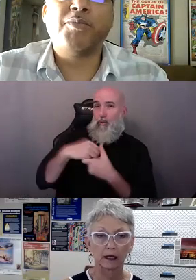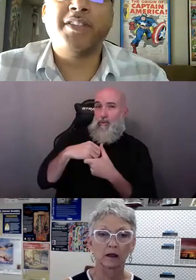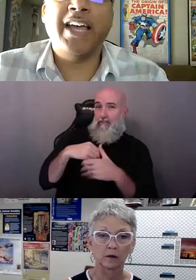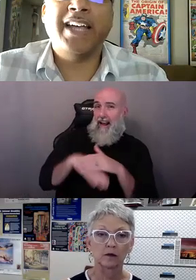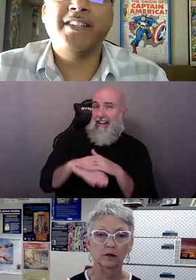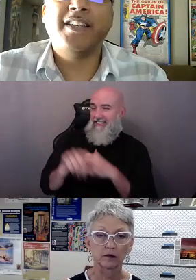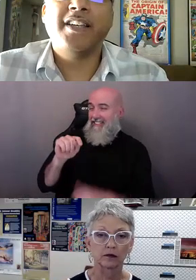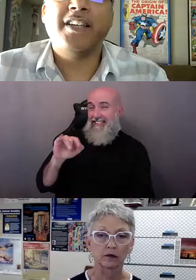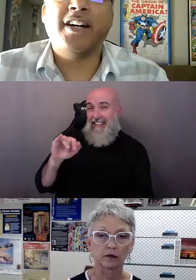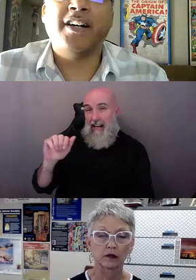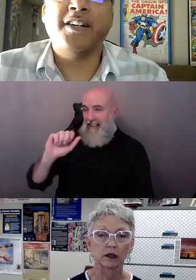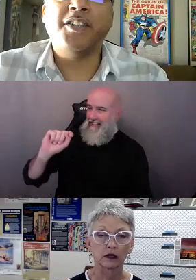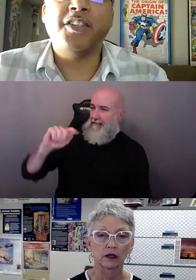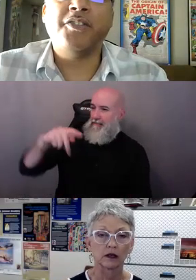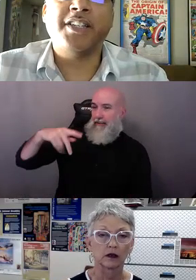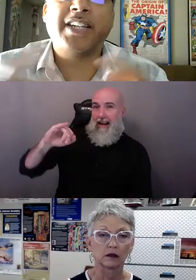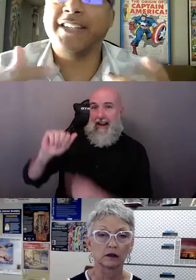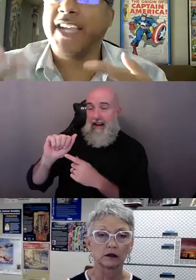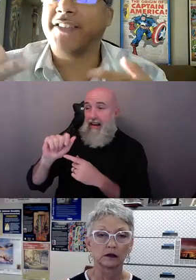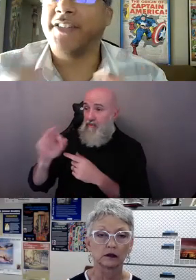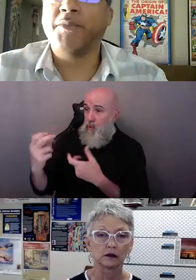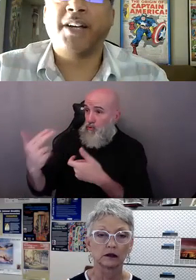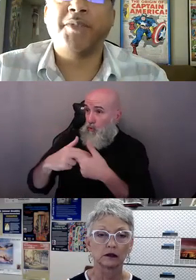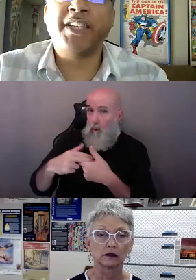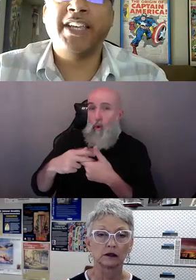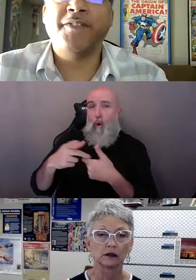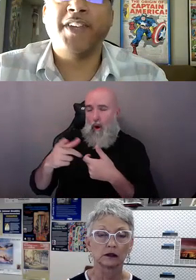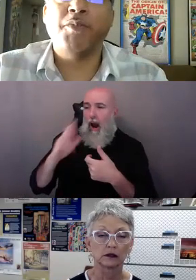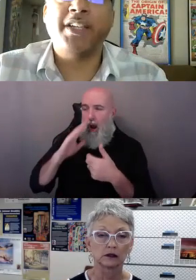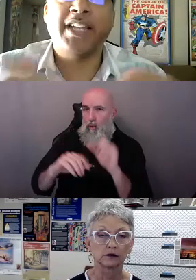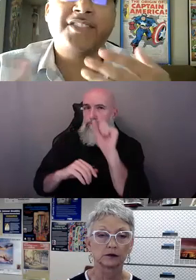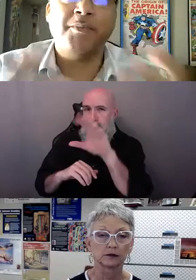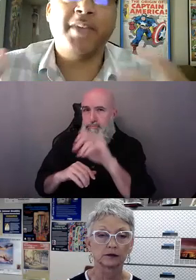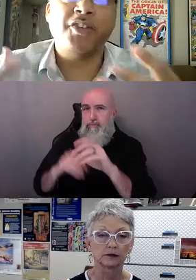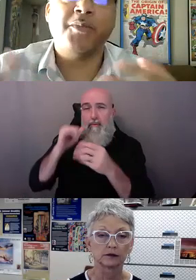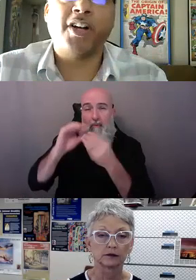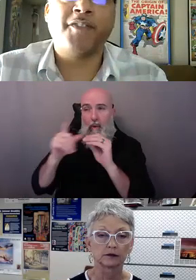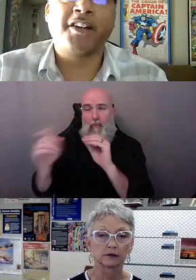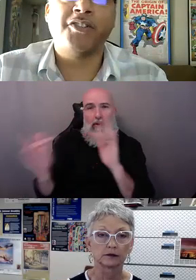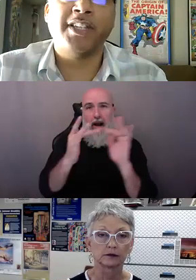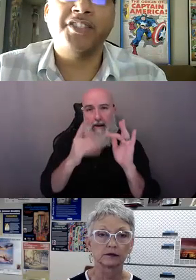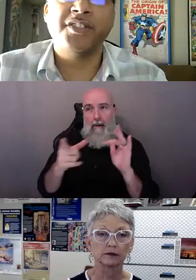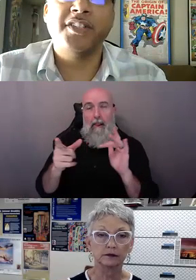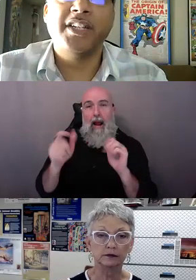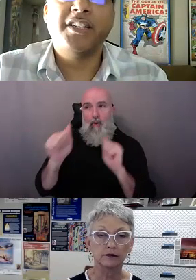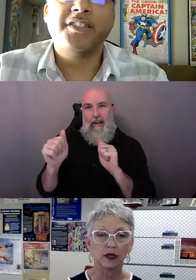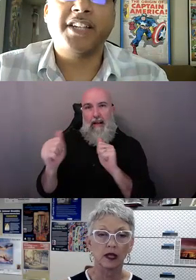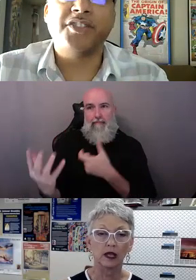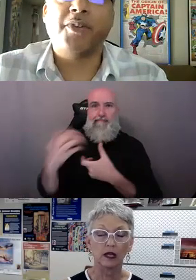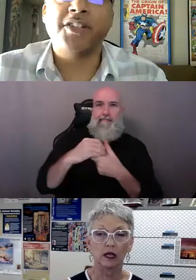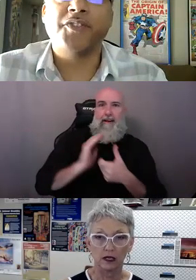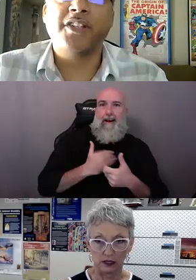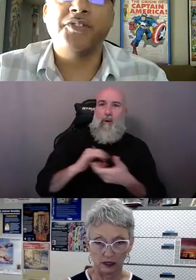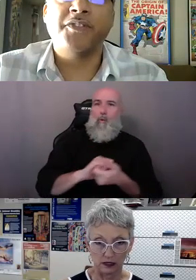join up with that, you can contact the numbers I'm going to give, and we can actually make you a part of our coalition,